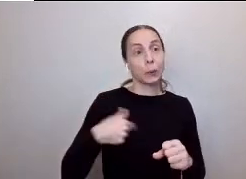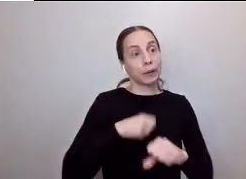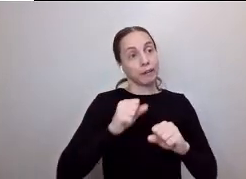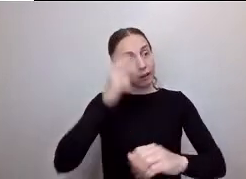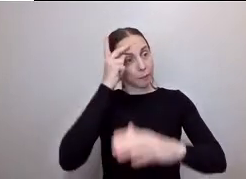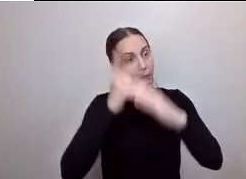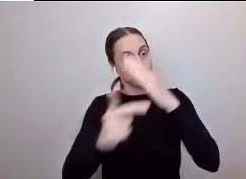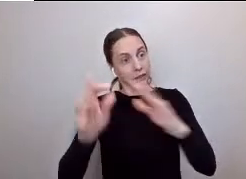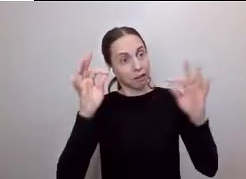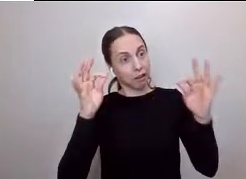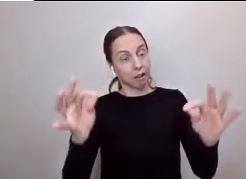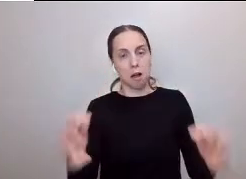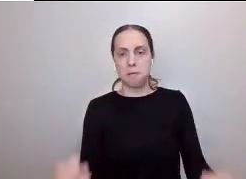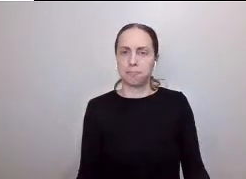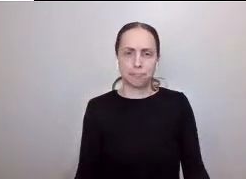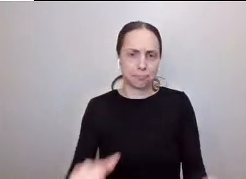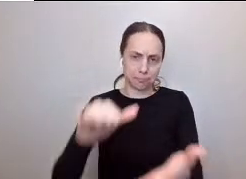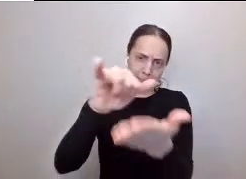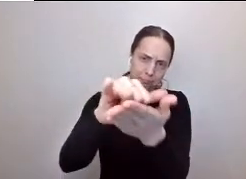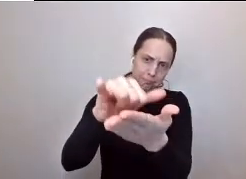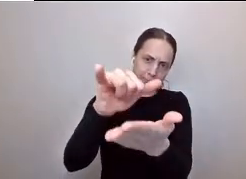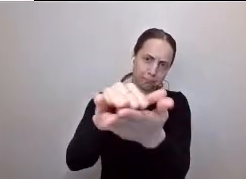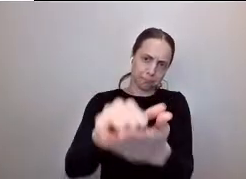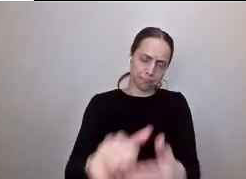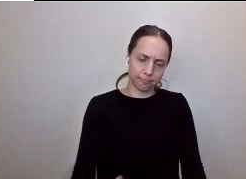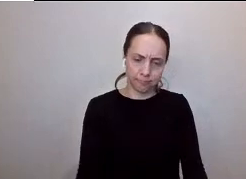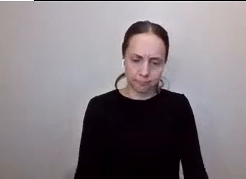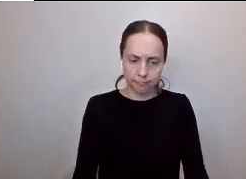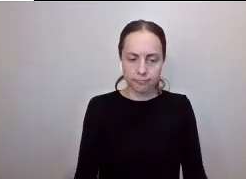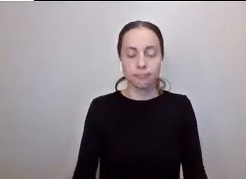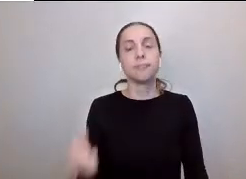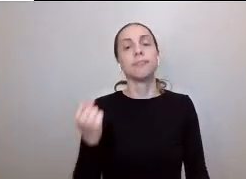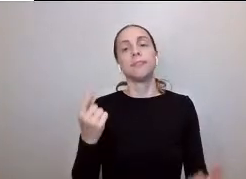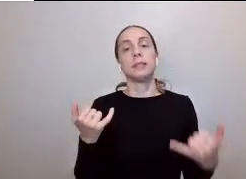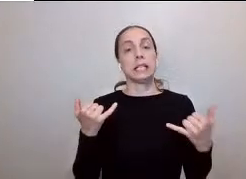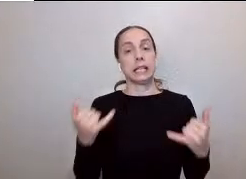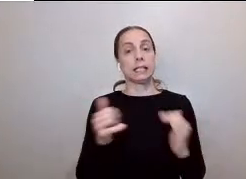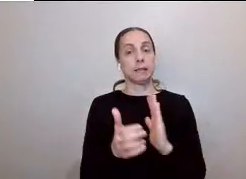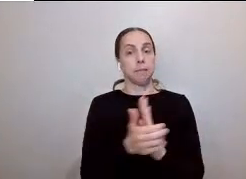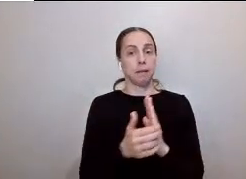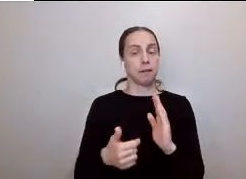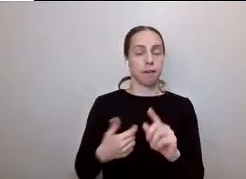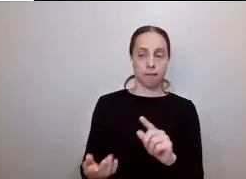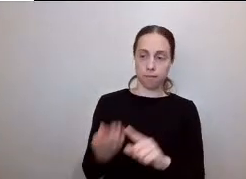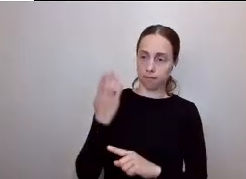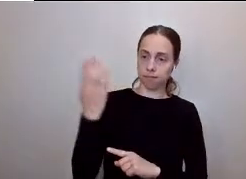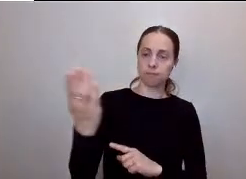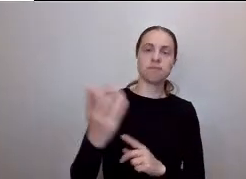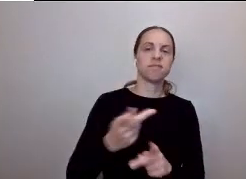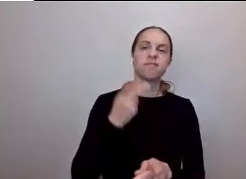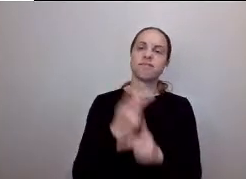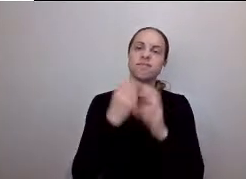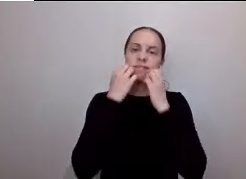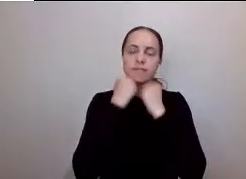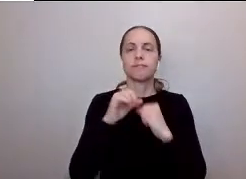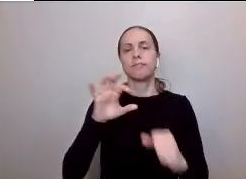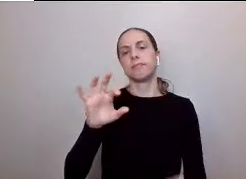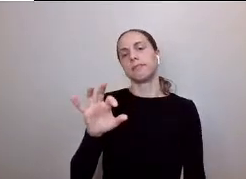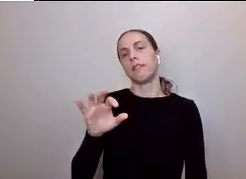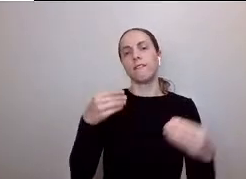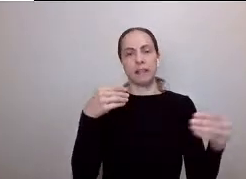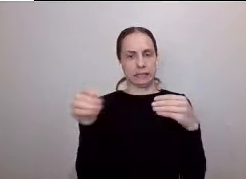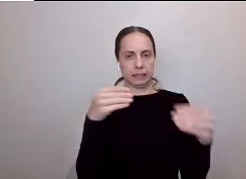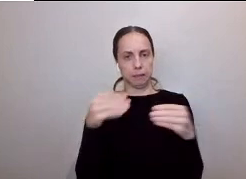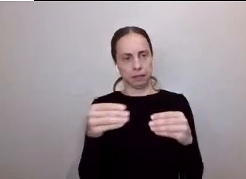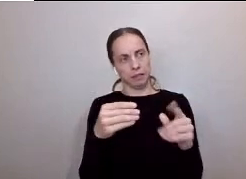bringing forward preserves flexibility within the police department to give Chief Arredondo the support he needs to lead the department in